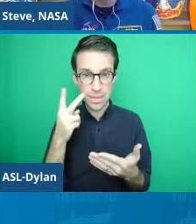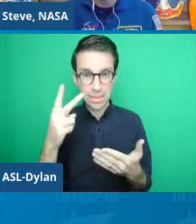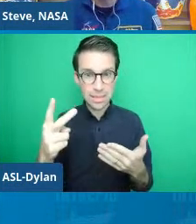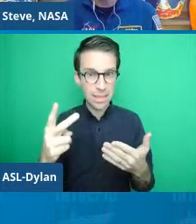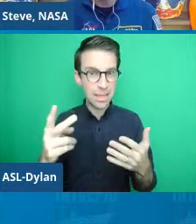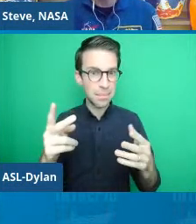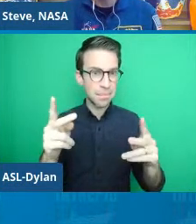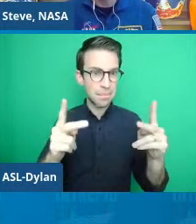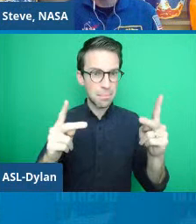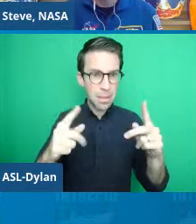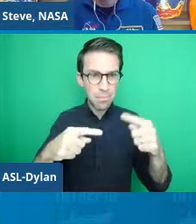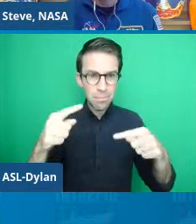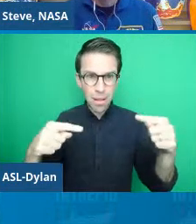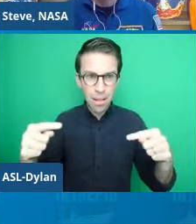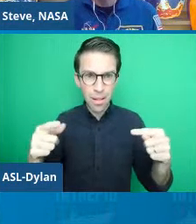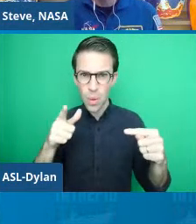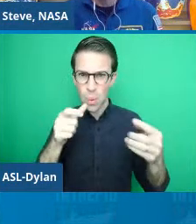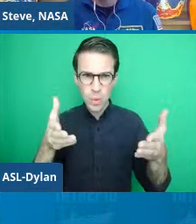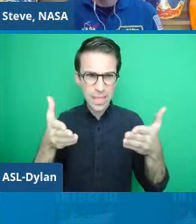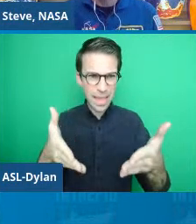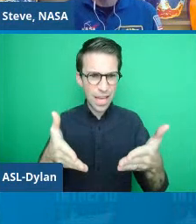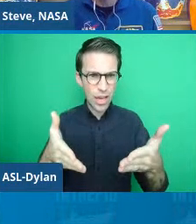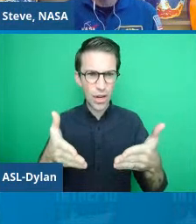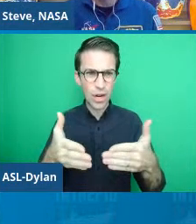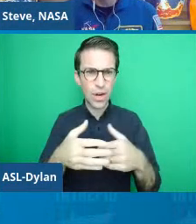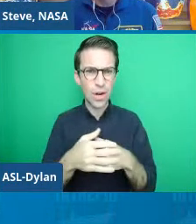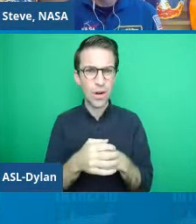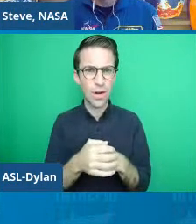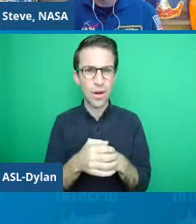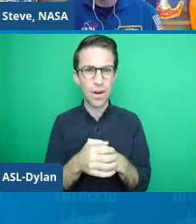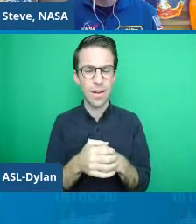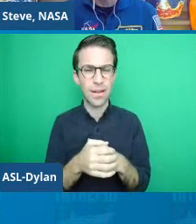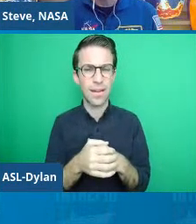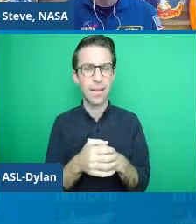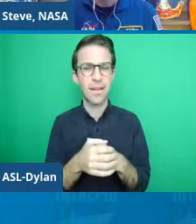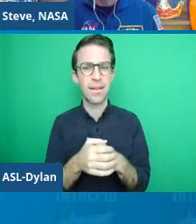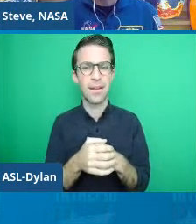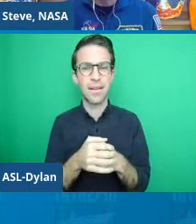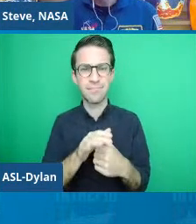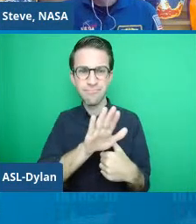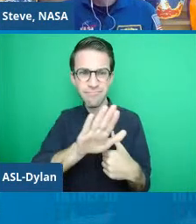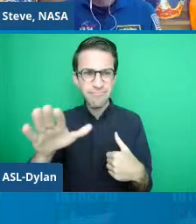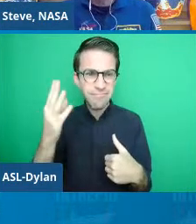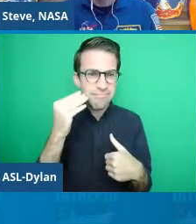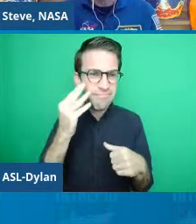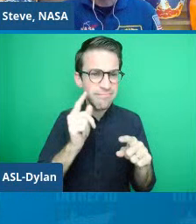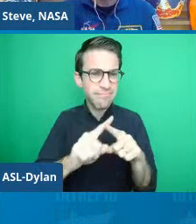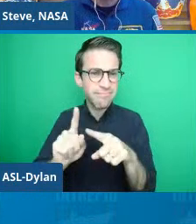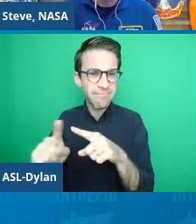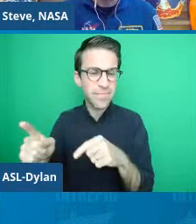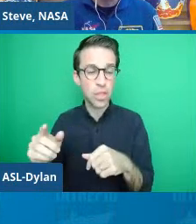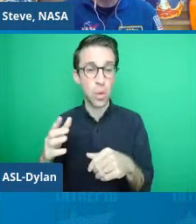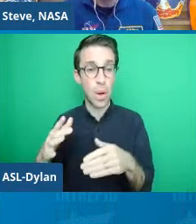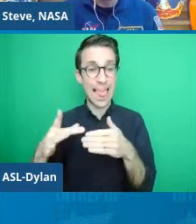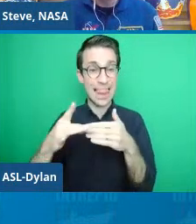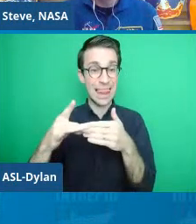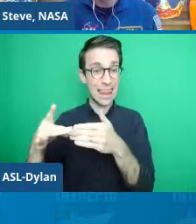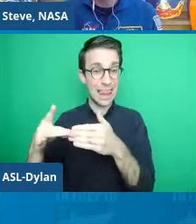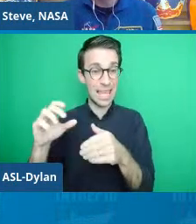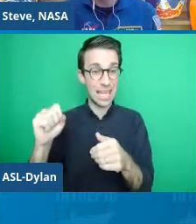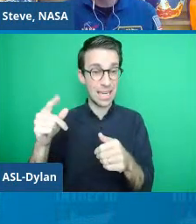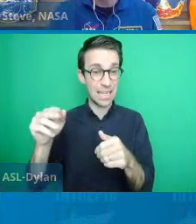people you kind of have on board in experience. So my lead spacewalker was